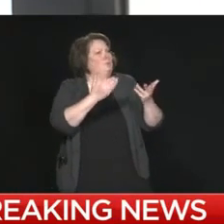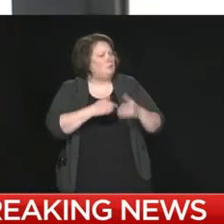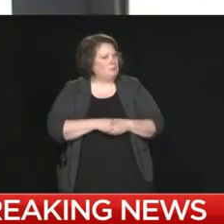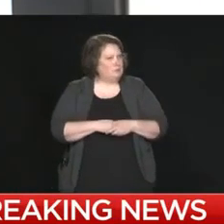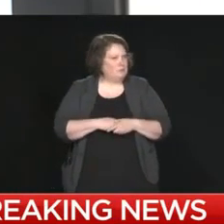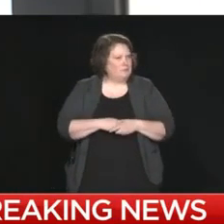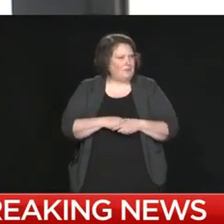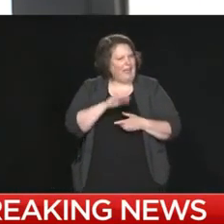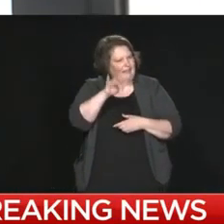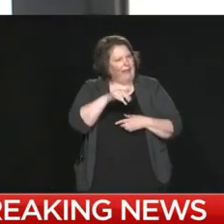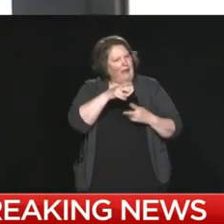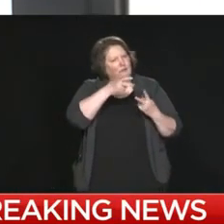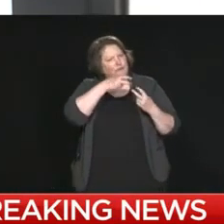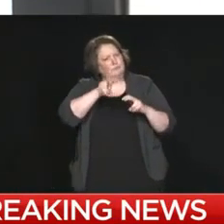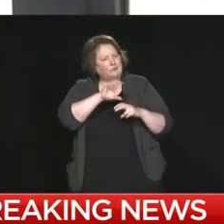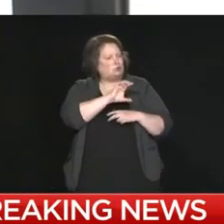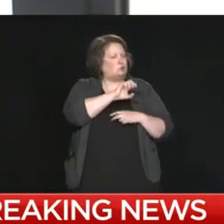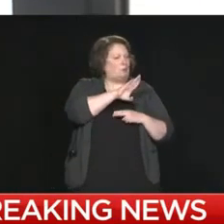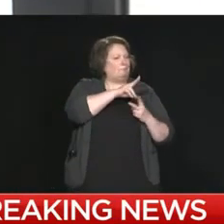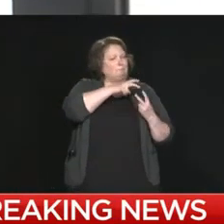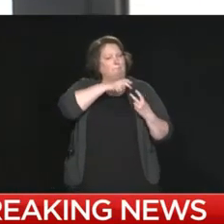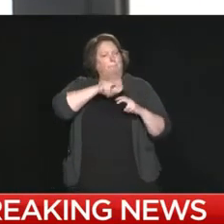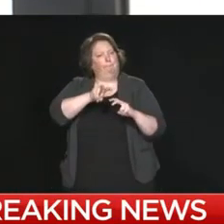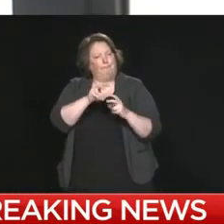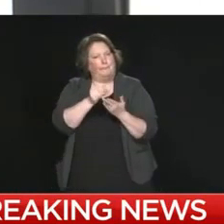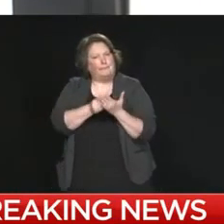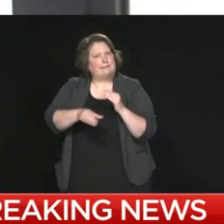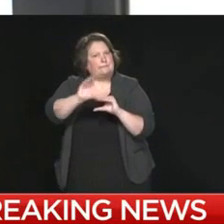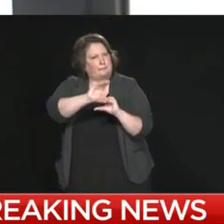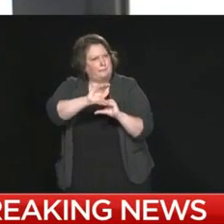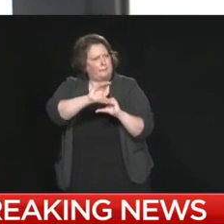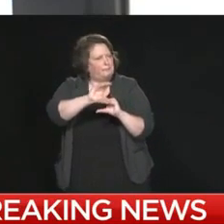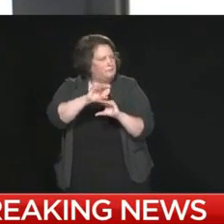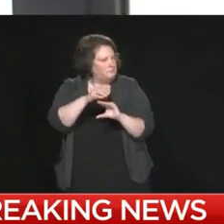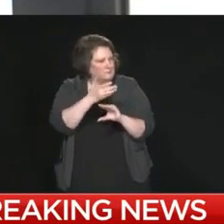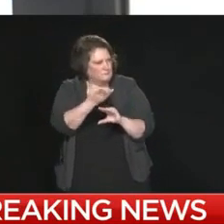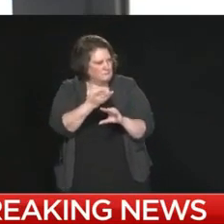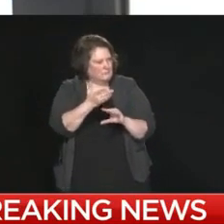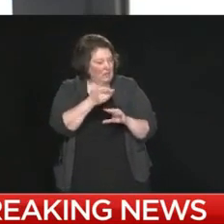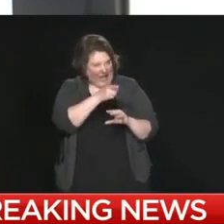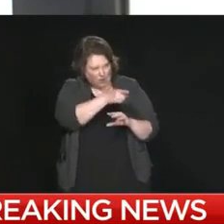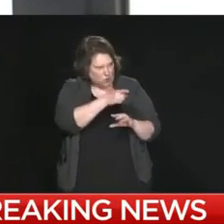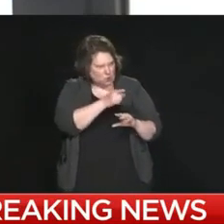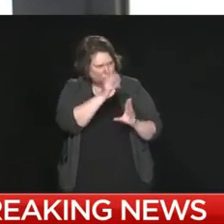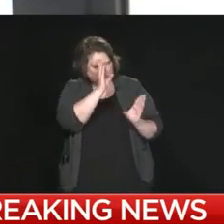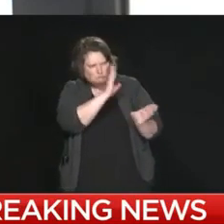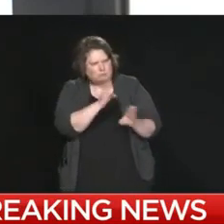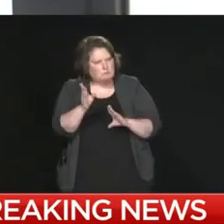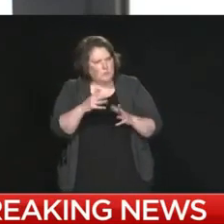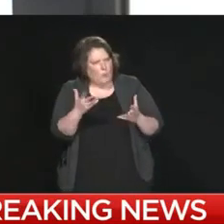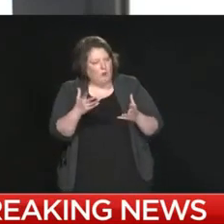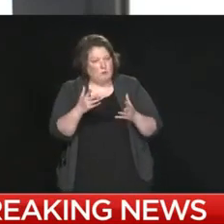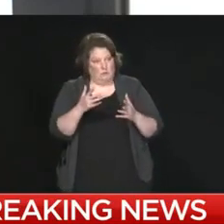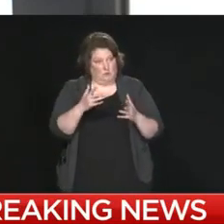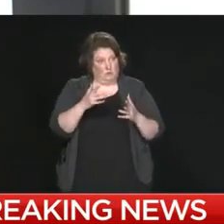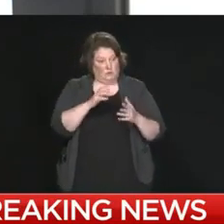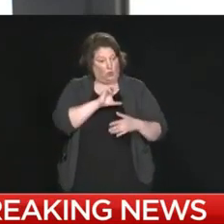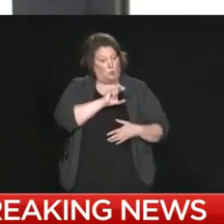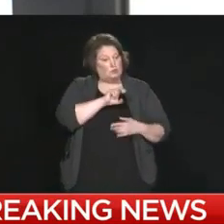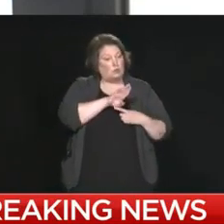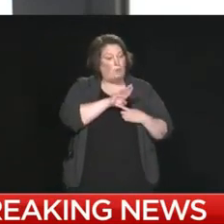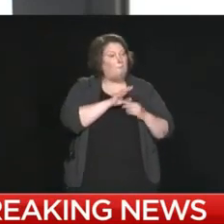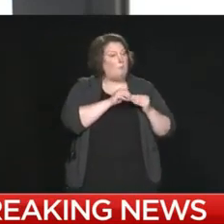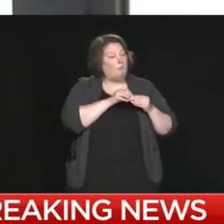you explain to these people what measures are being considered? Will it be a more targeted, flexible CERB? Will it be a return